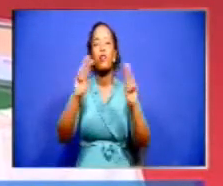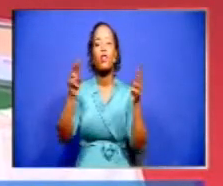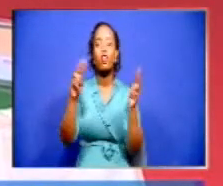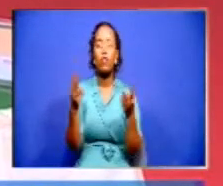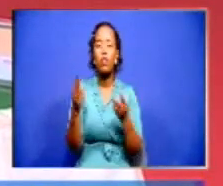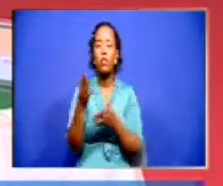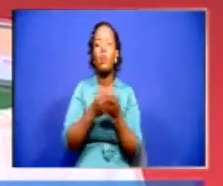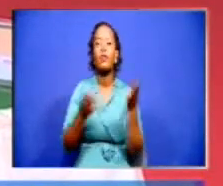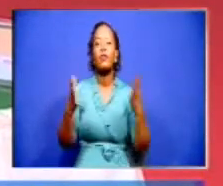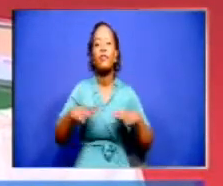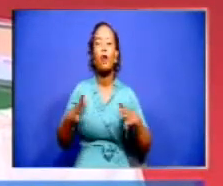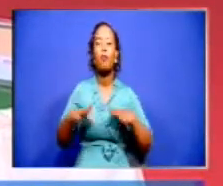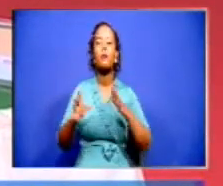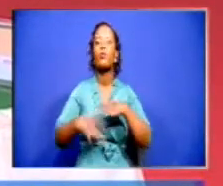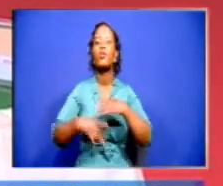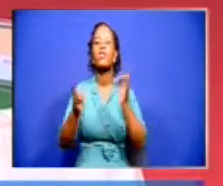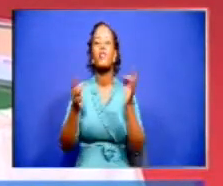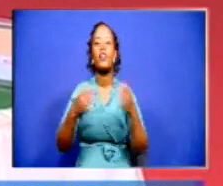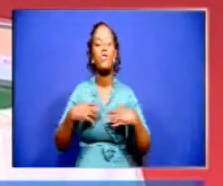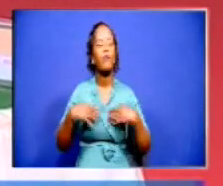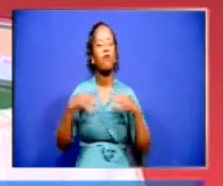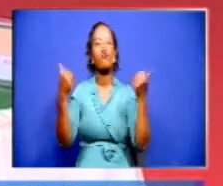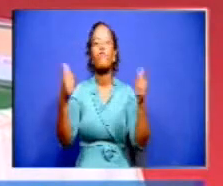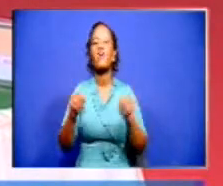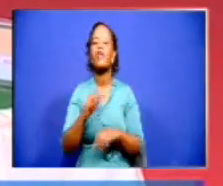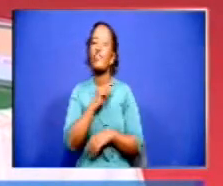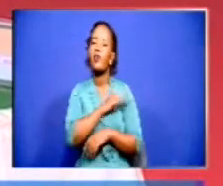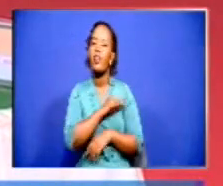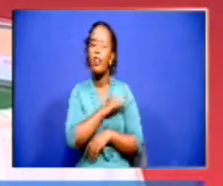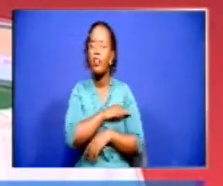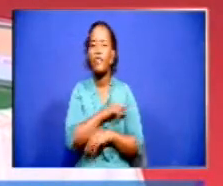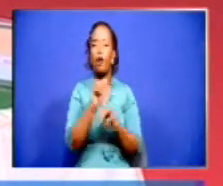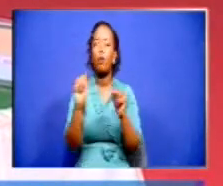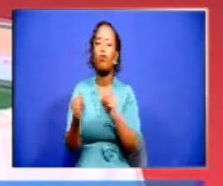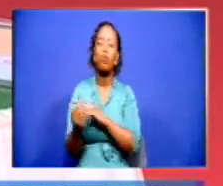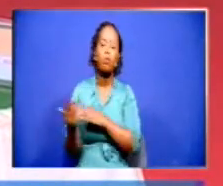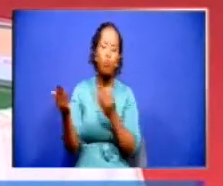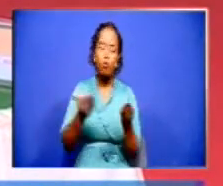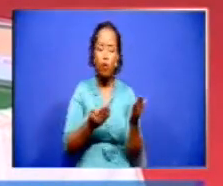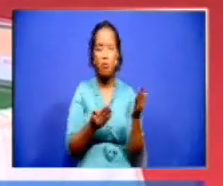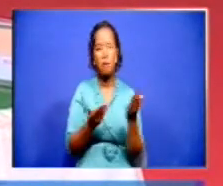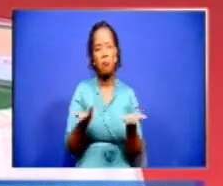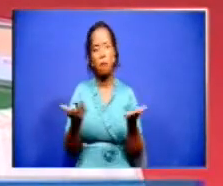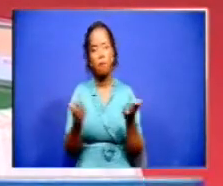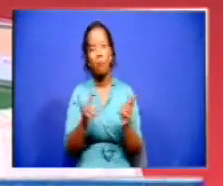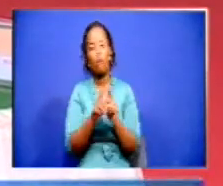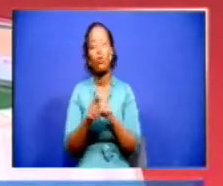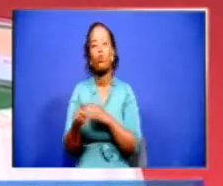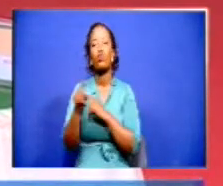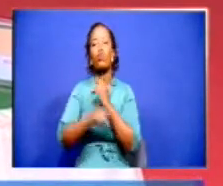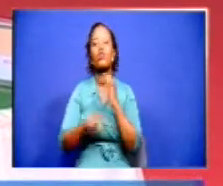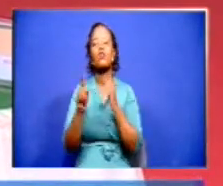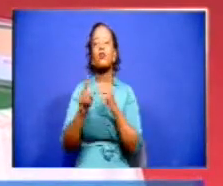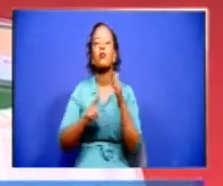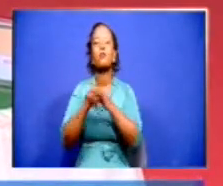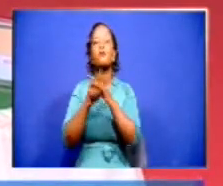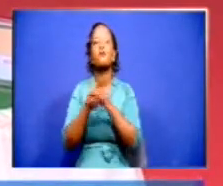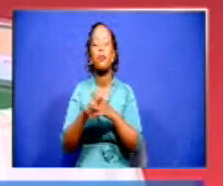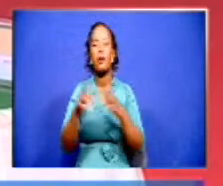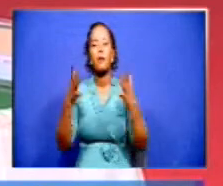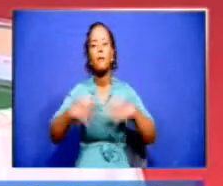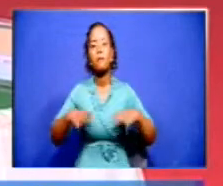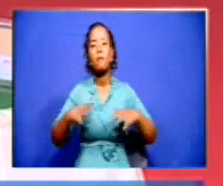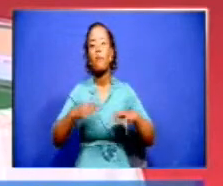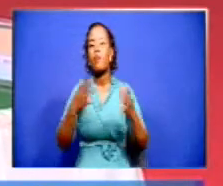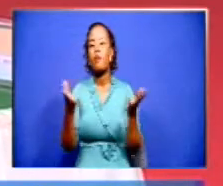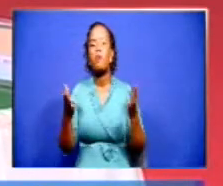interest of whatever nature may come in as amicus curiae. We brought in areas where people who have